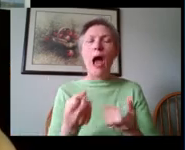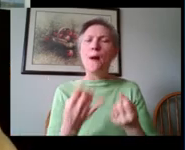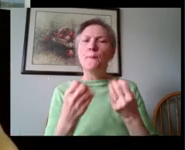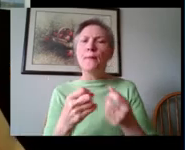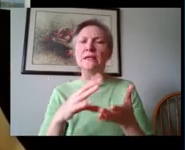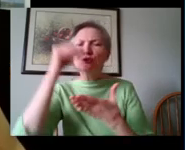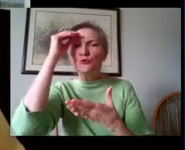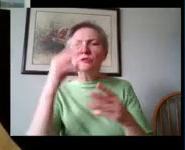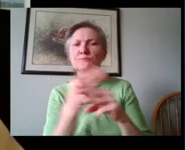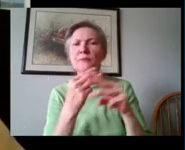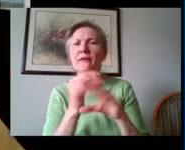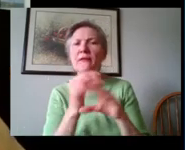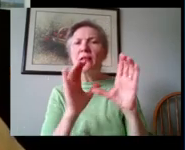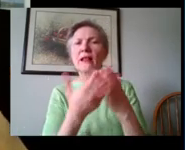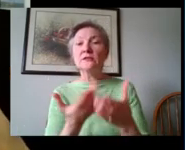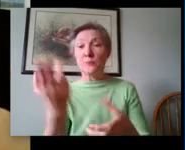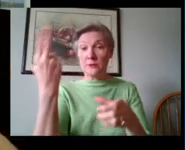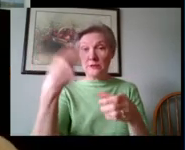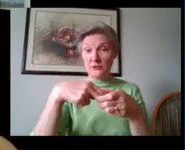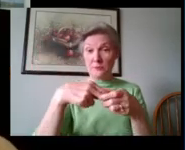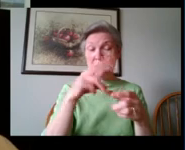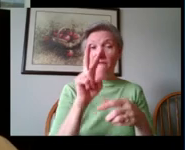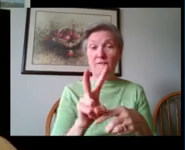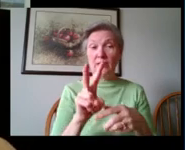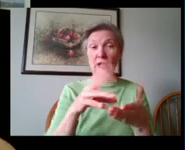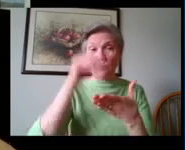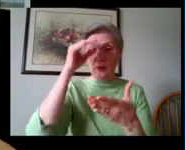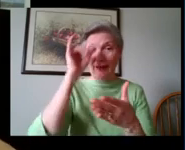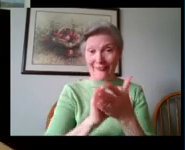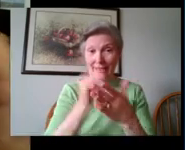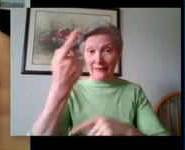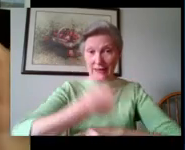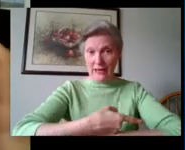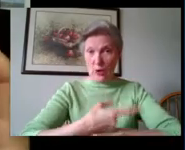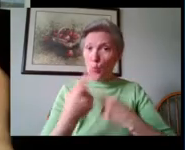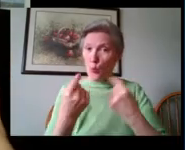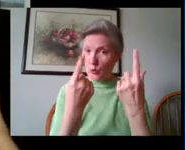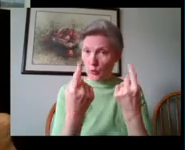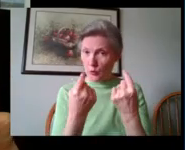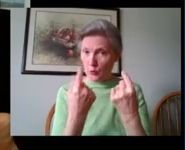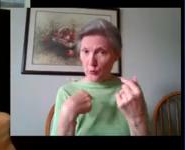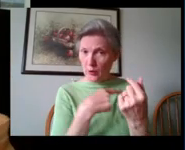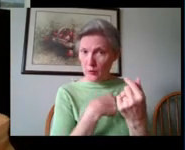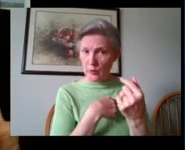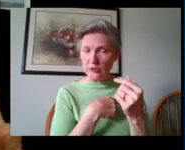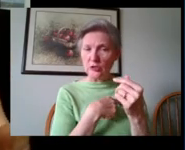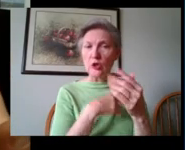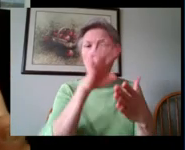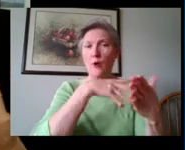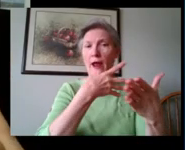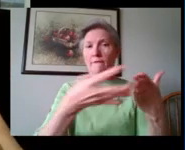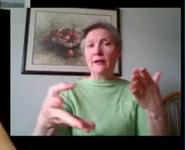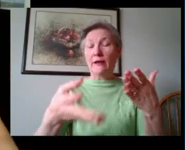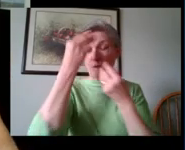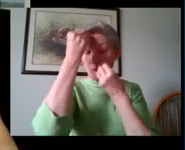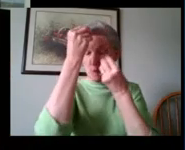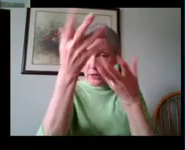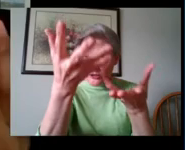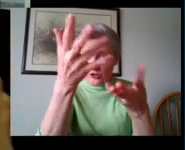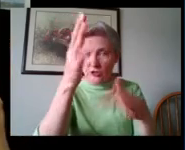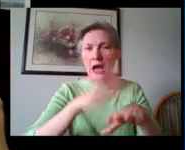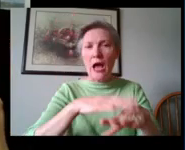math class that participated in V-learning that day. So what we're going to do is we are going to graph this information on